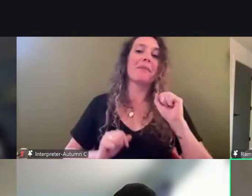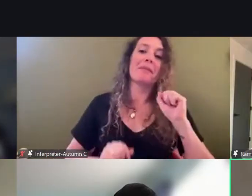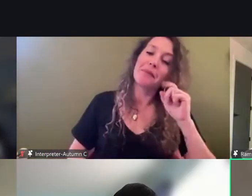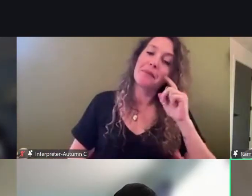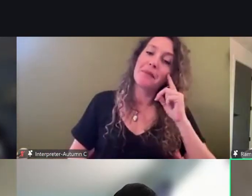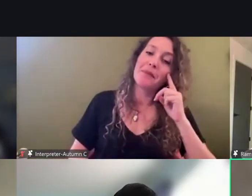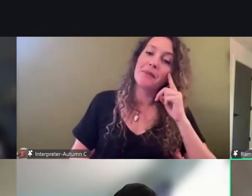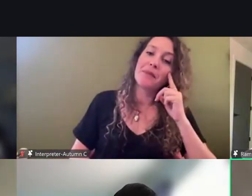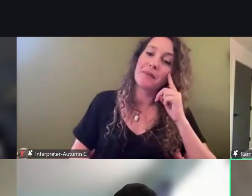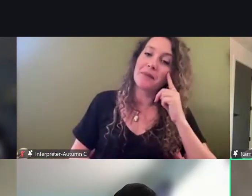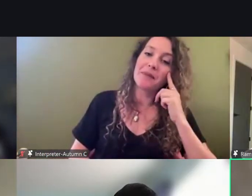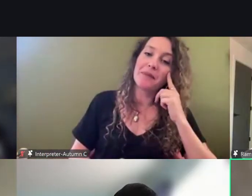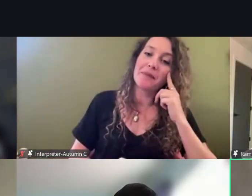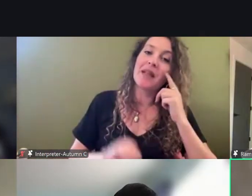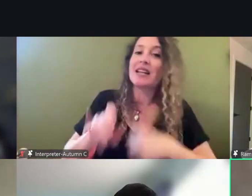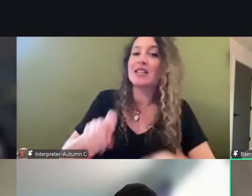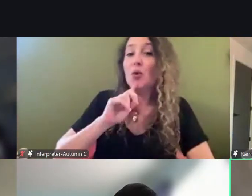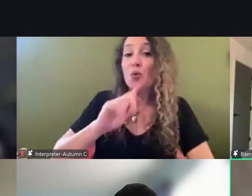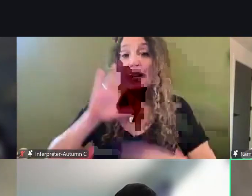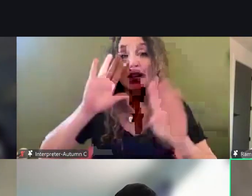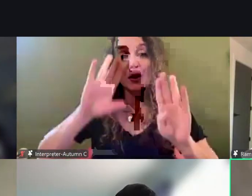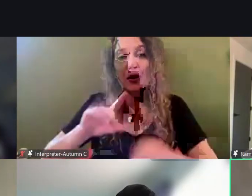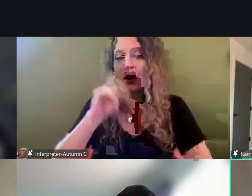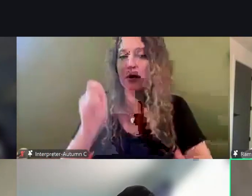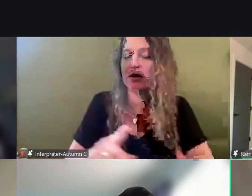That's a really great question.